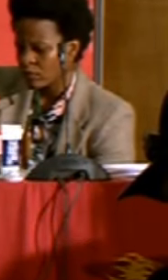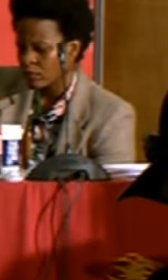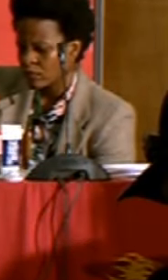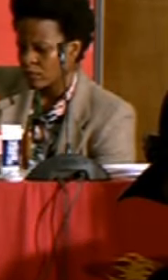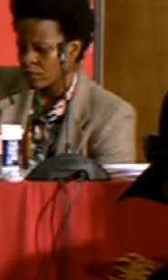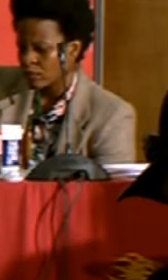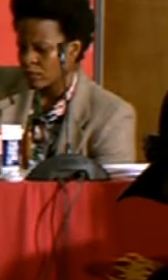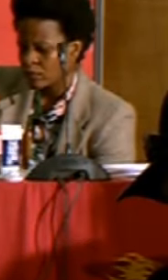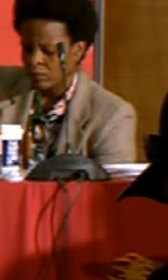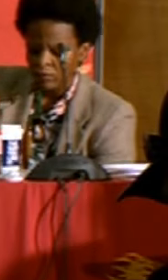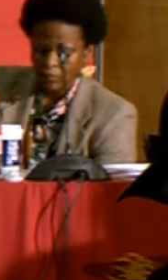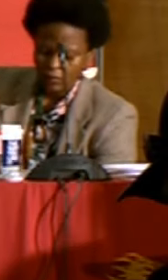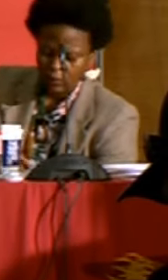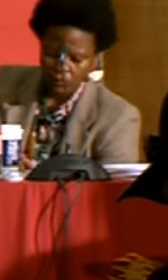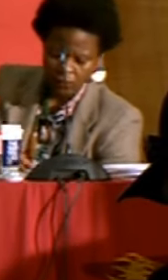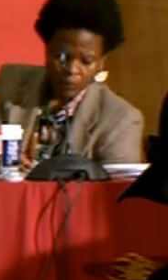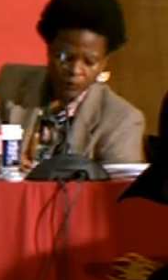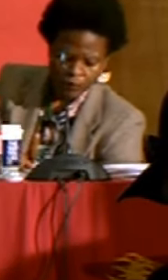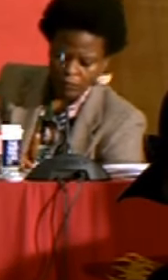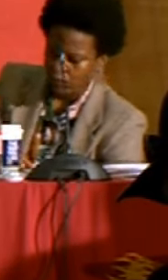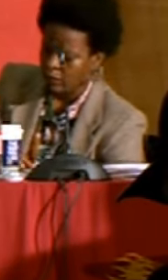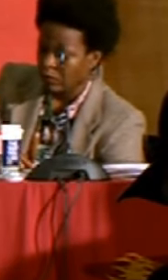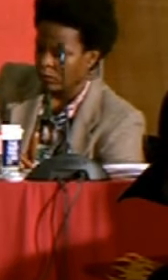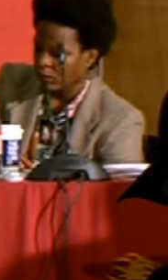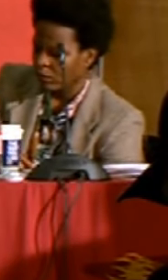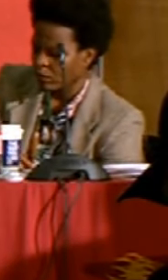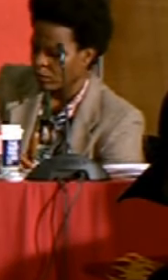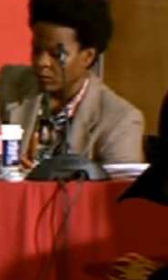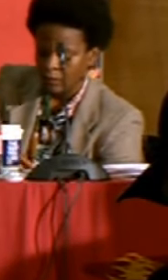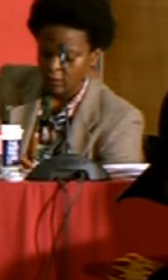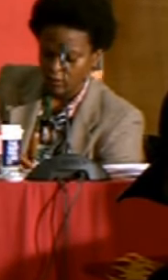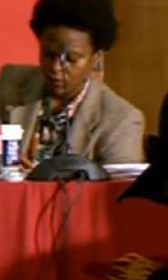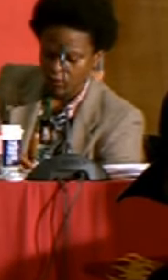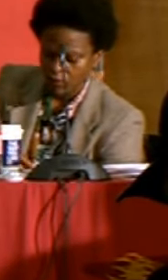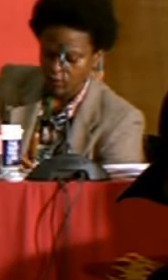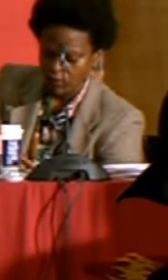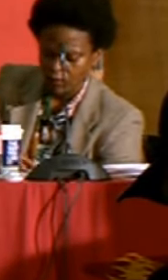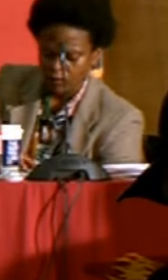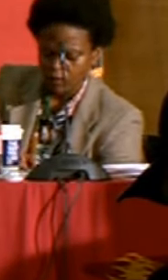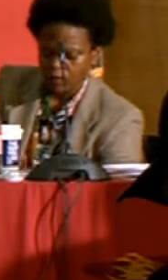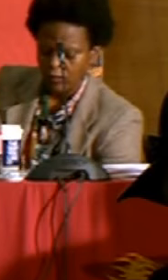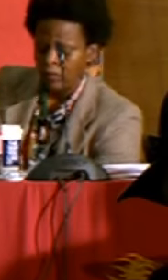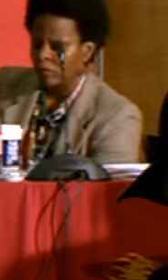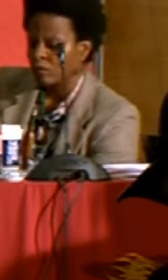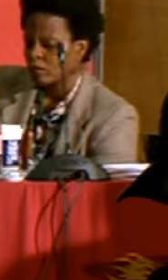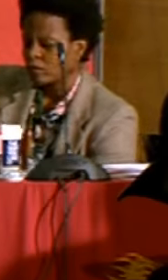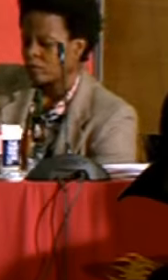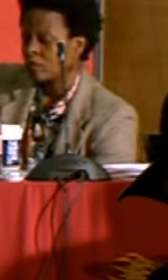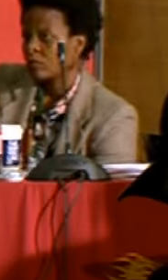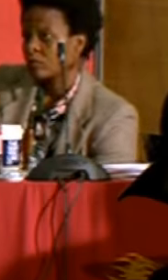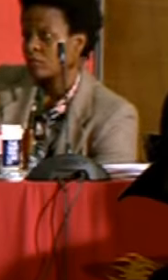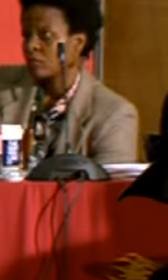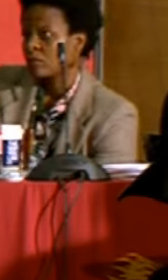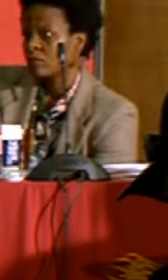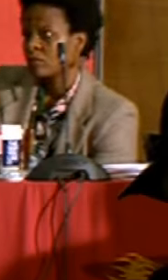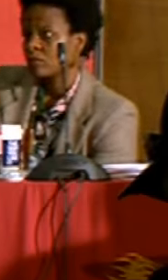led government interaction with the media and communication with the public on